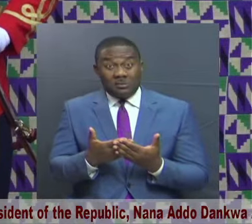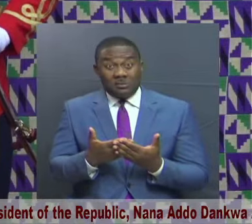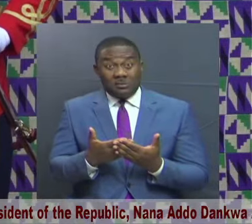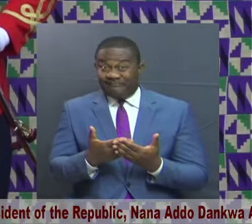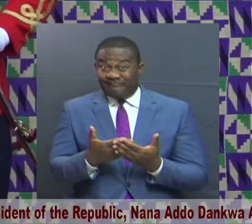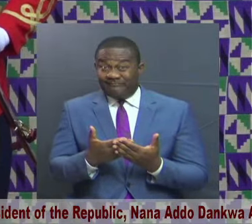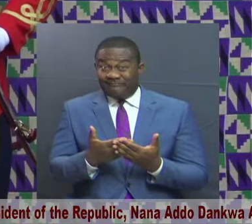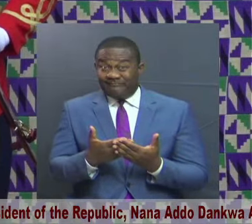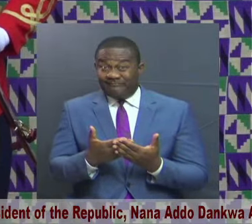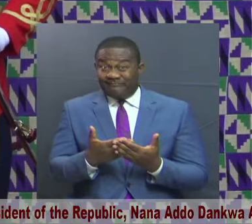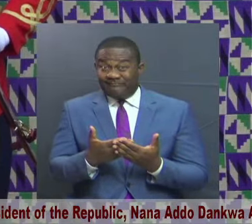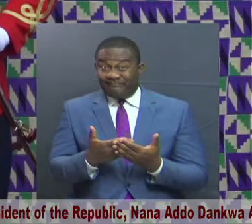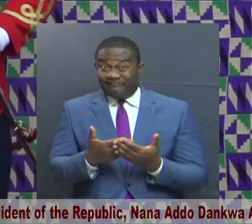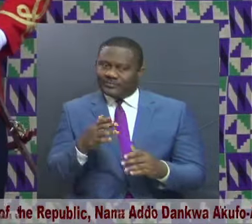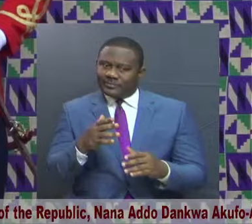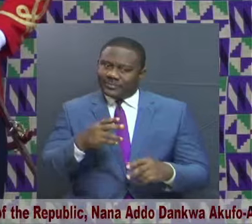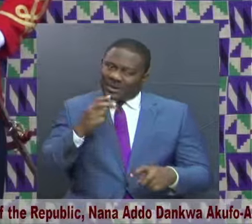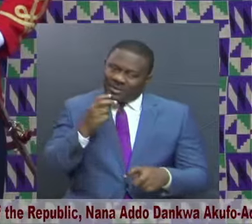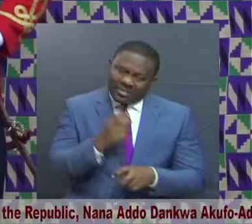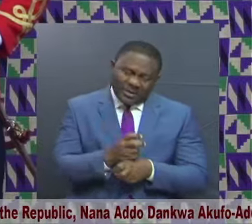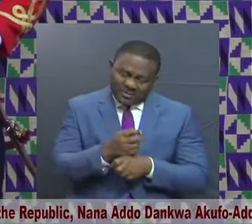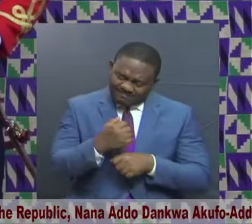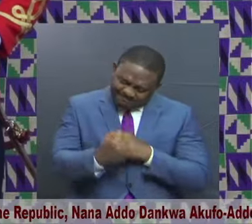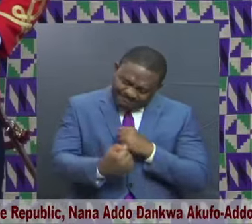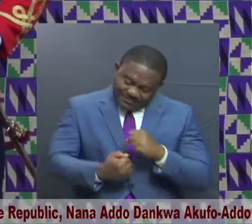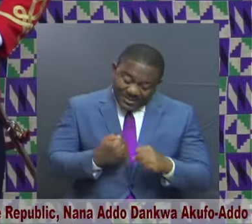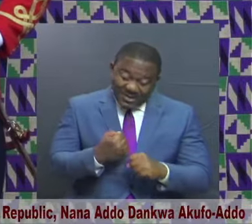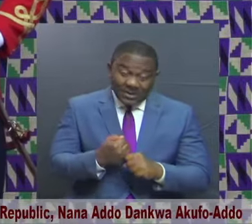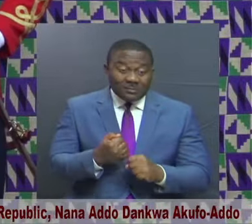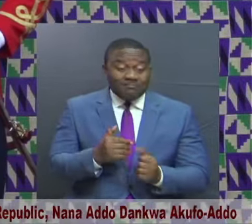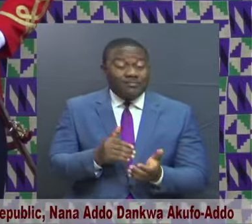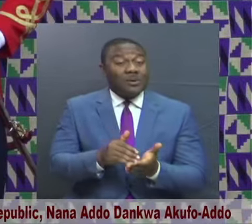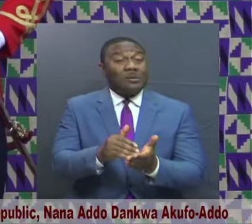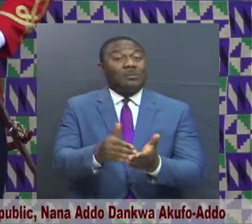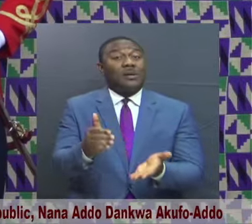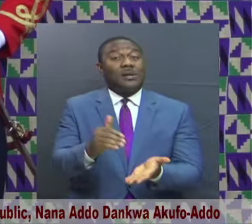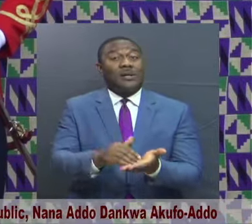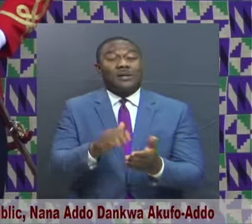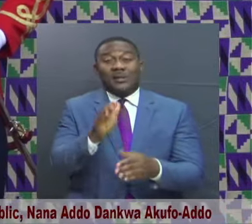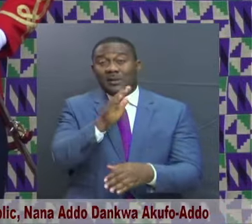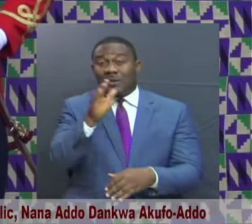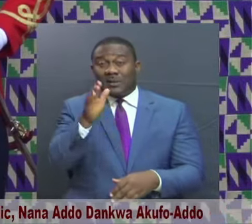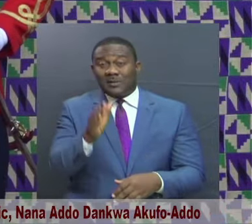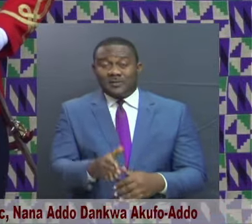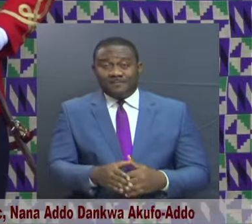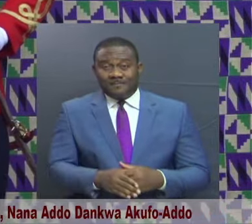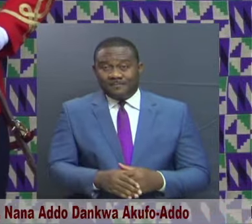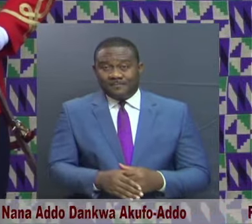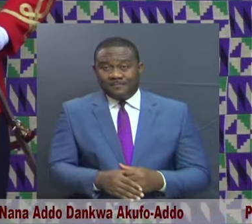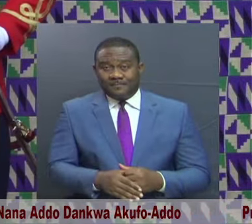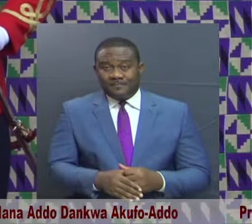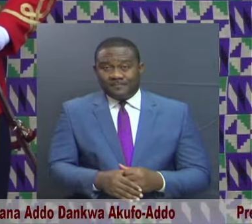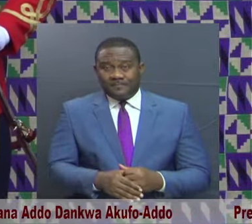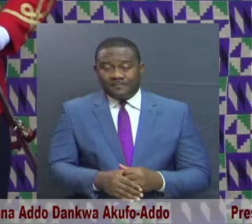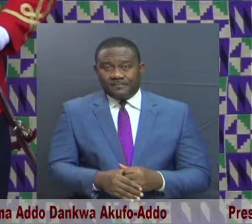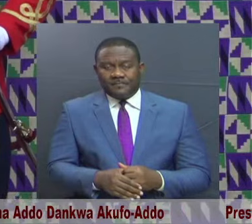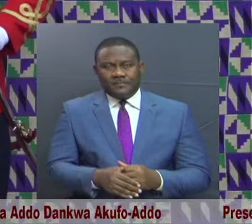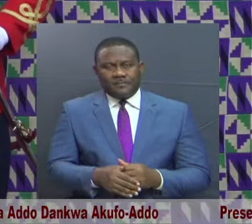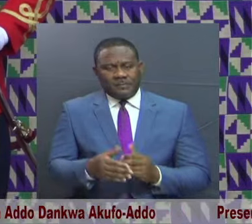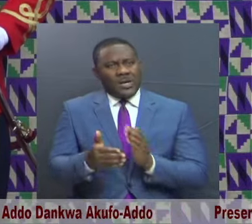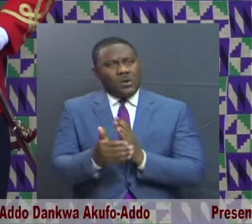hardships inflicted on Ganan some years ago furthermore through determined skill for